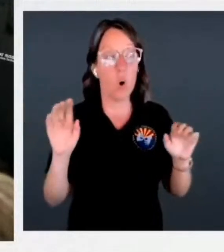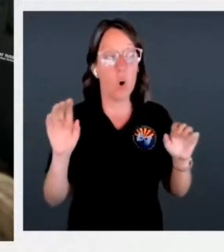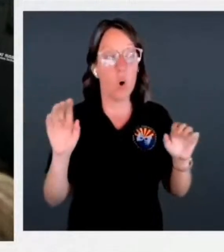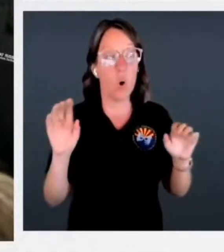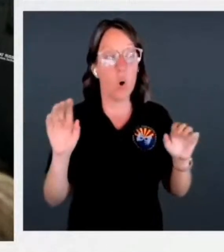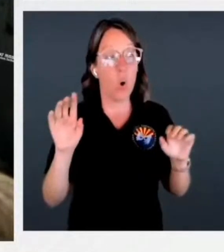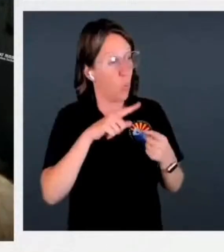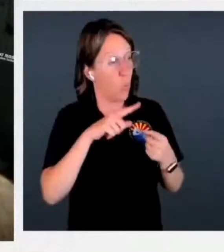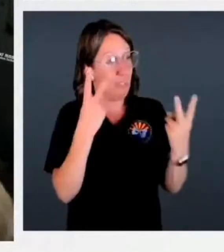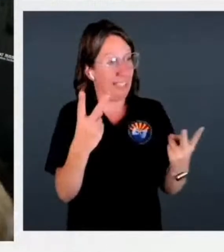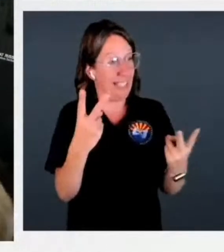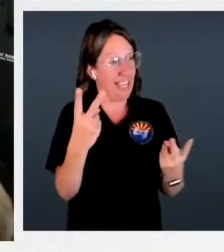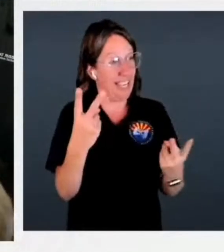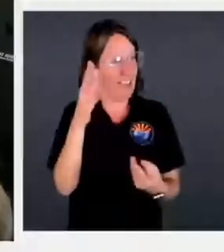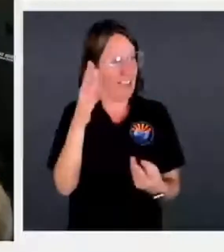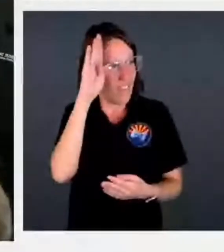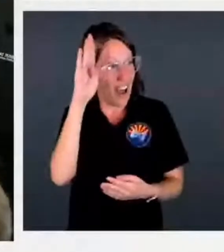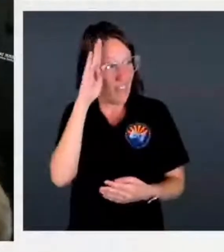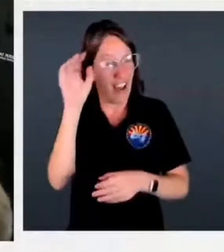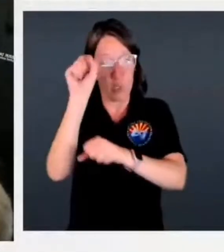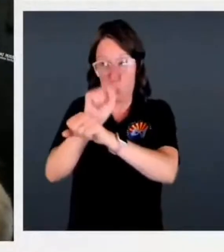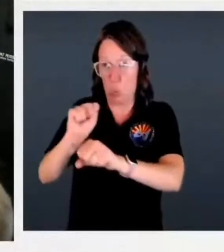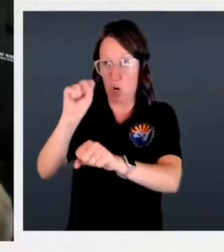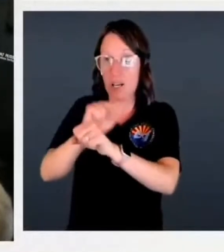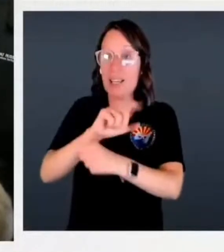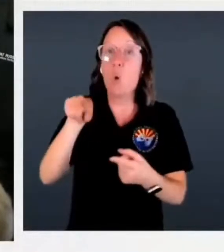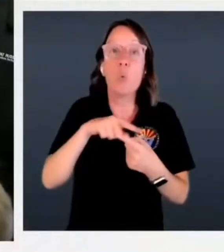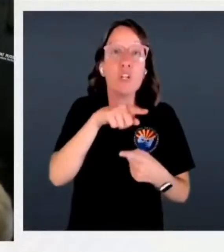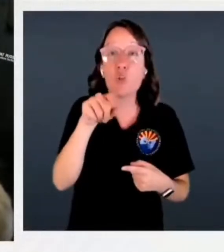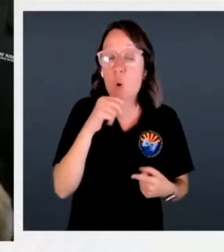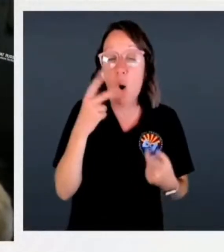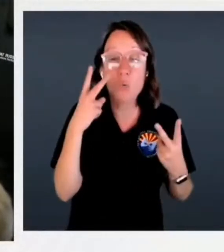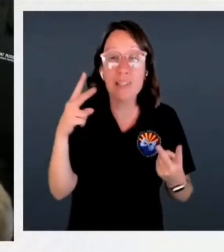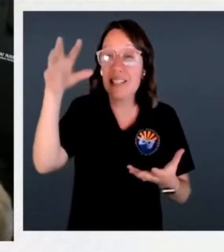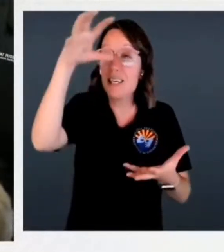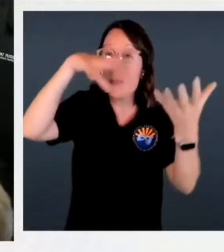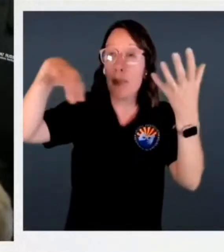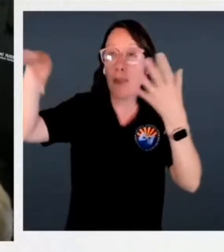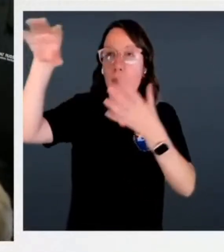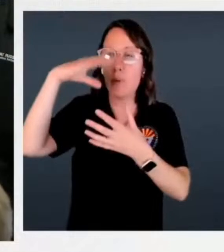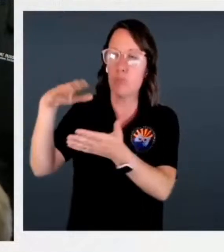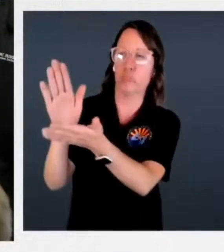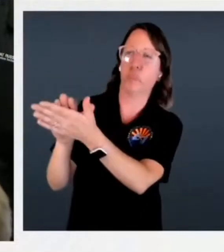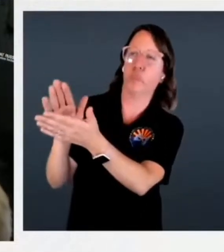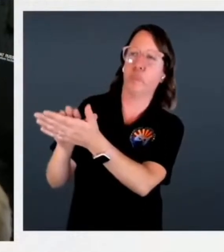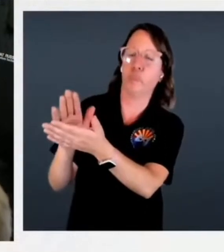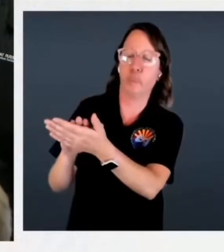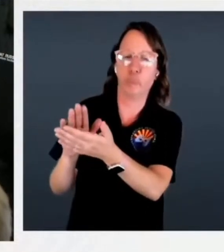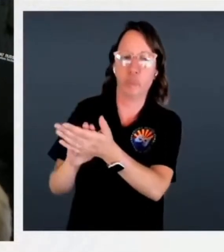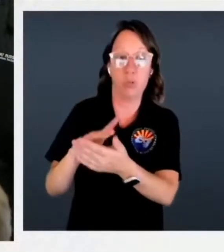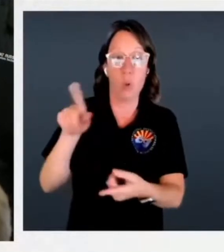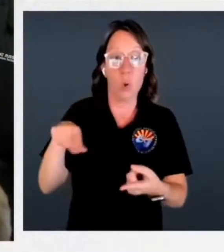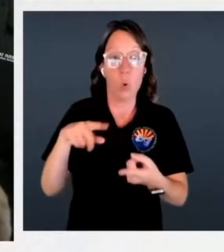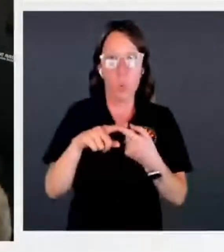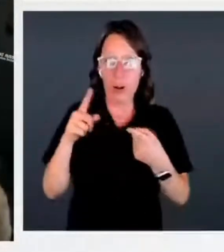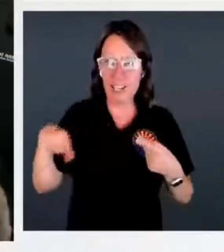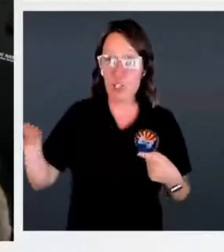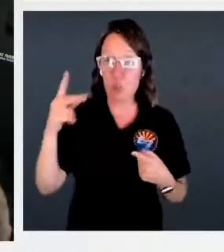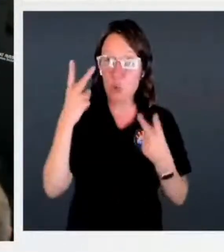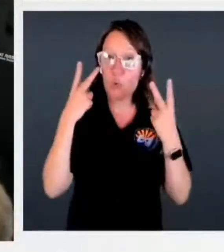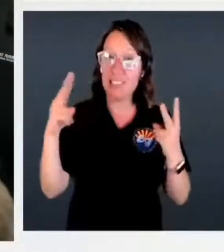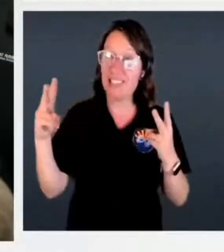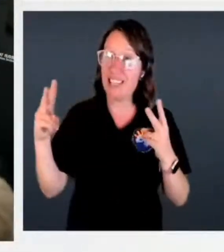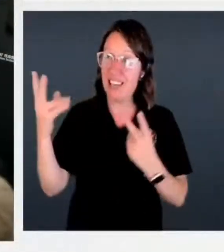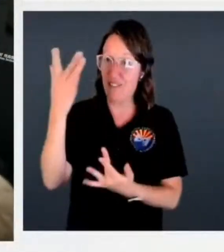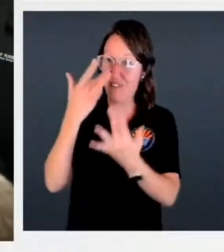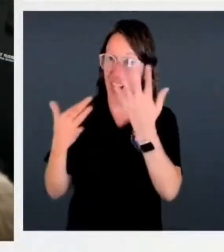lot of smoke in the air, give them a hand. When you see a giant column building, put your hands together and say a prayer, because they're in there getting after